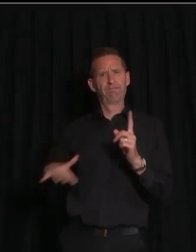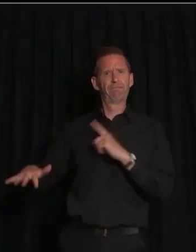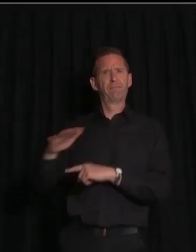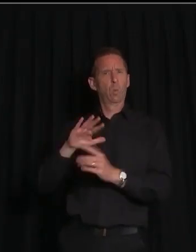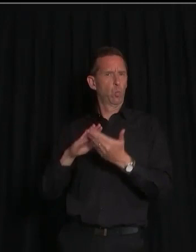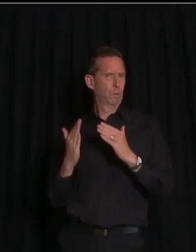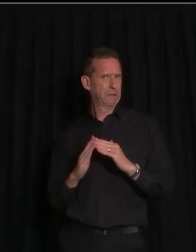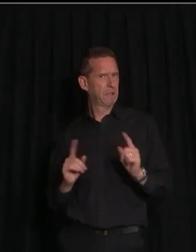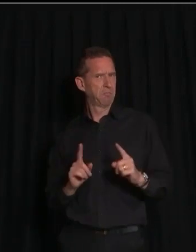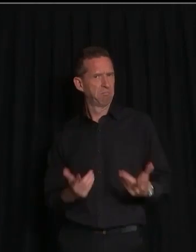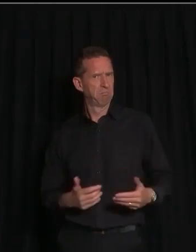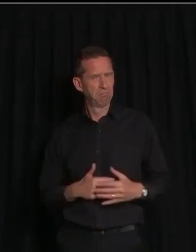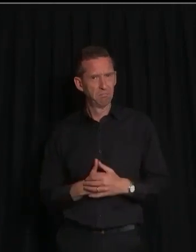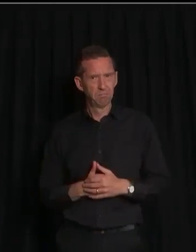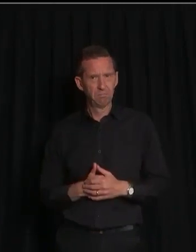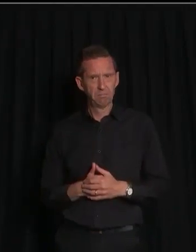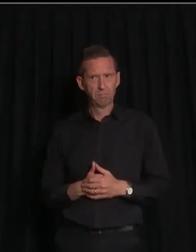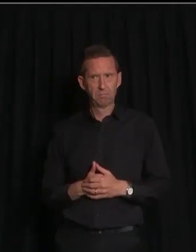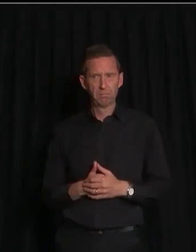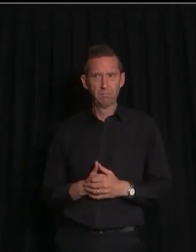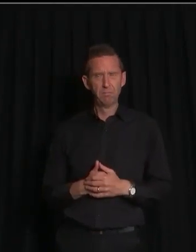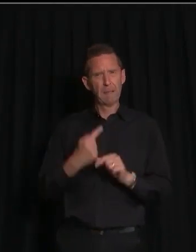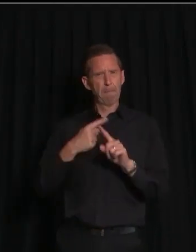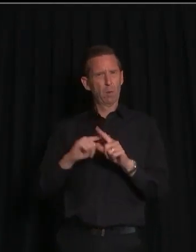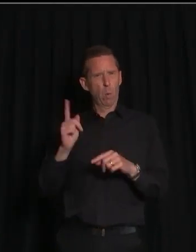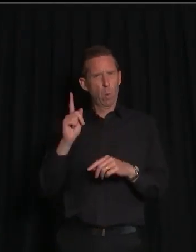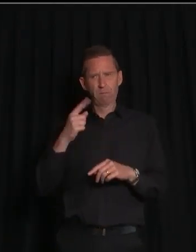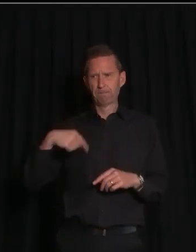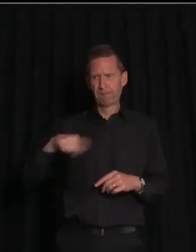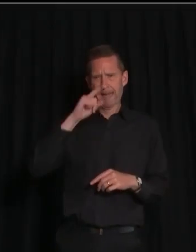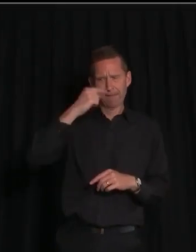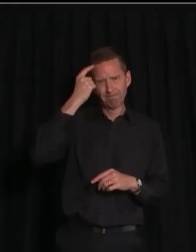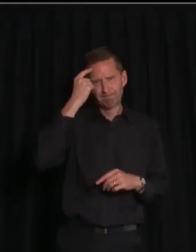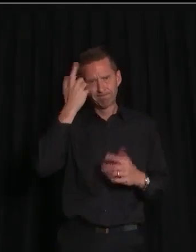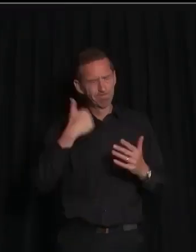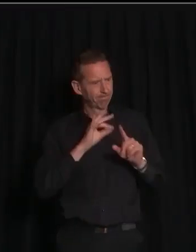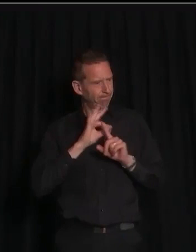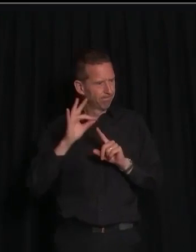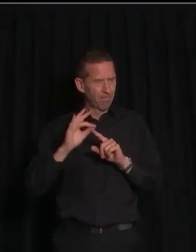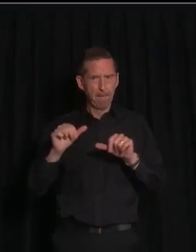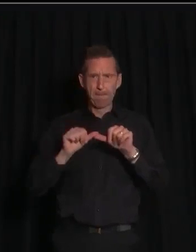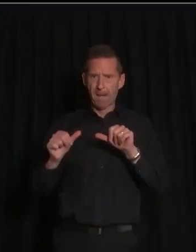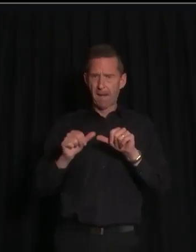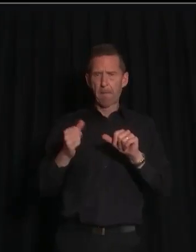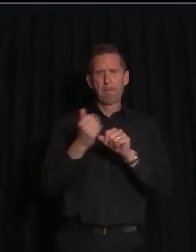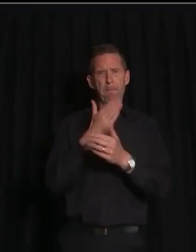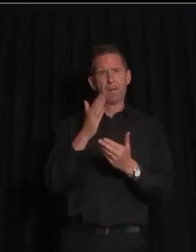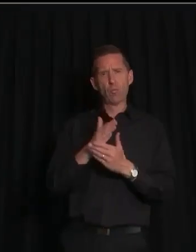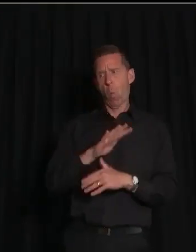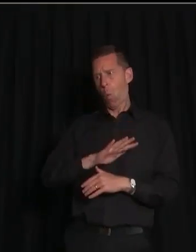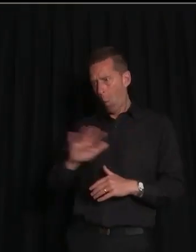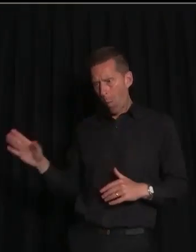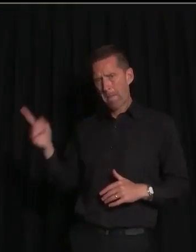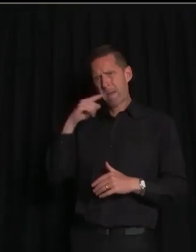LGBTQIA+ community? And what can we be doing better to ensure all individuals